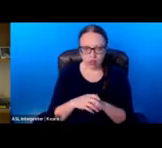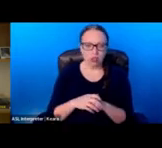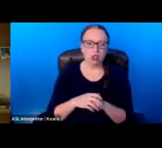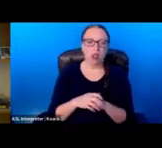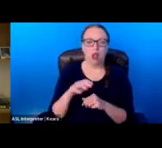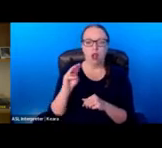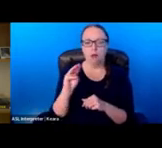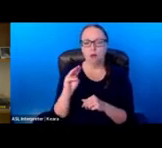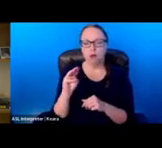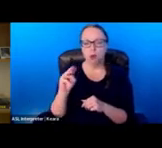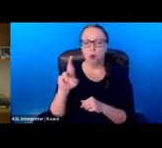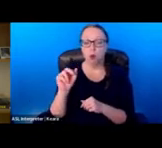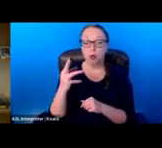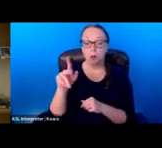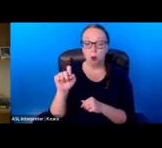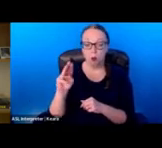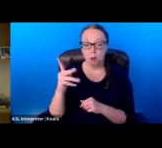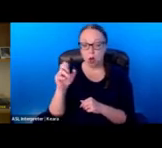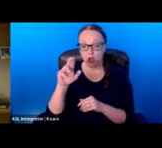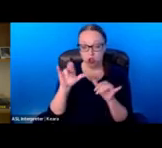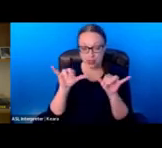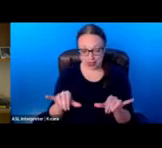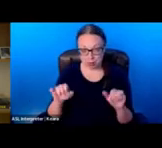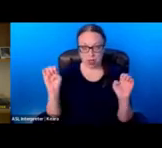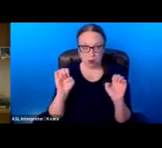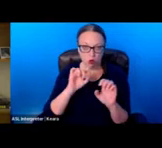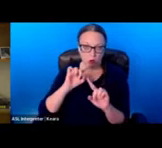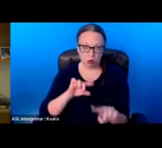system, and an emergency response system.